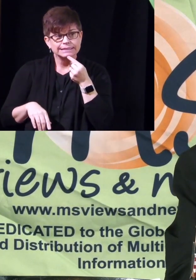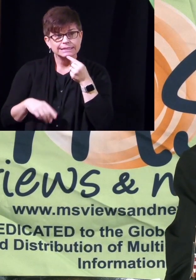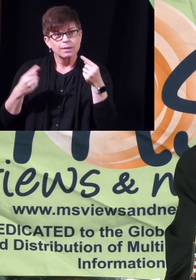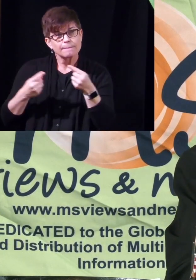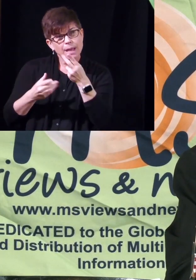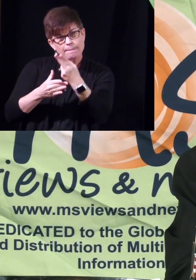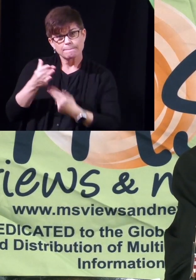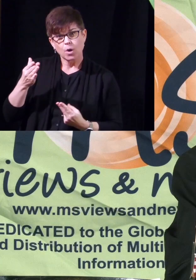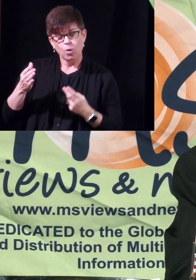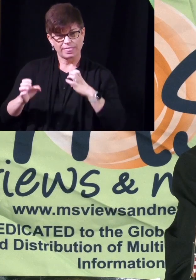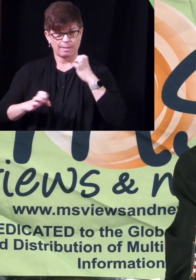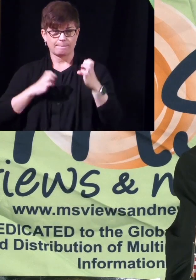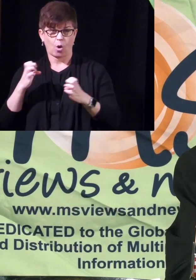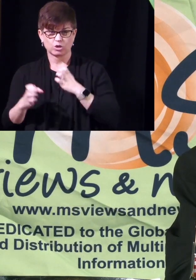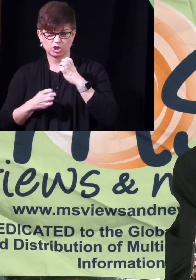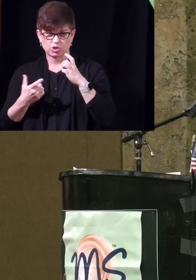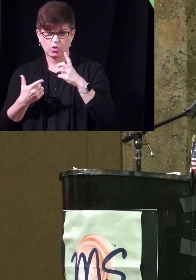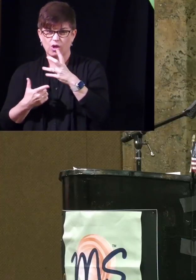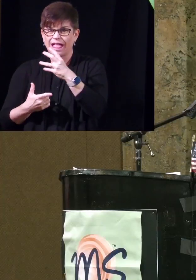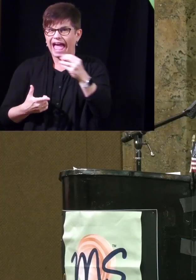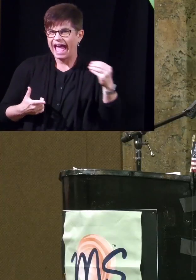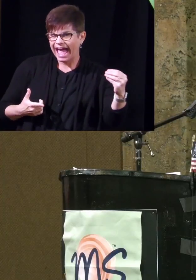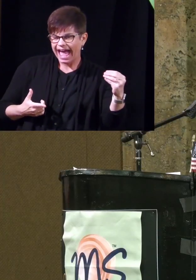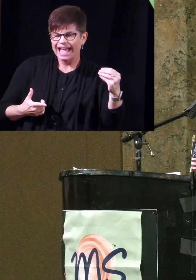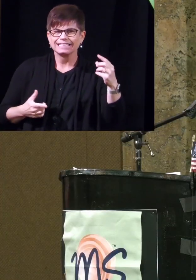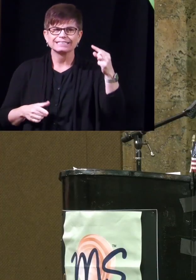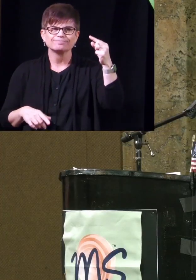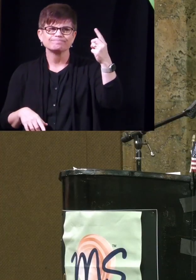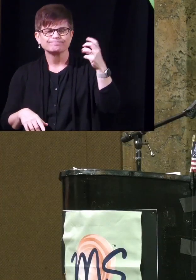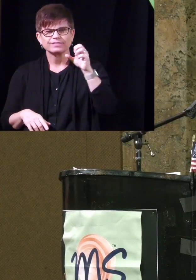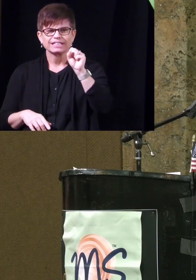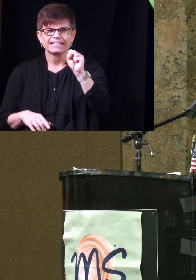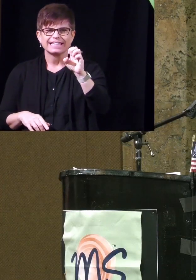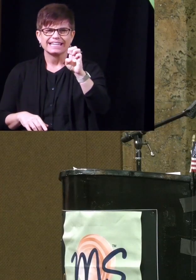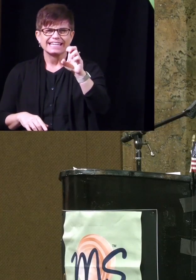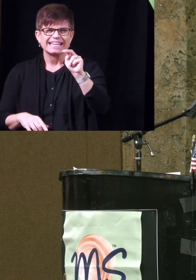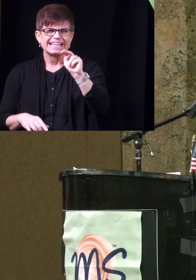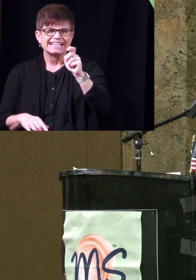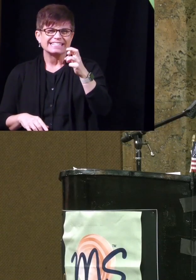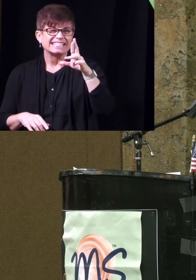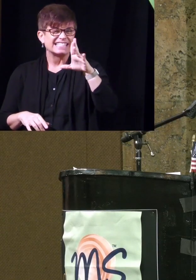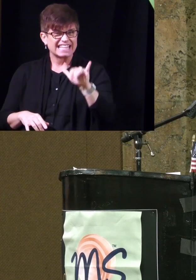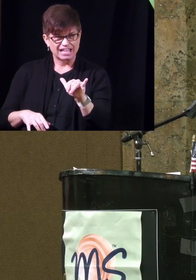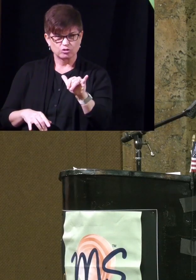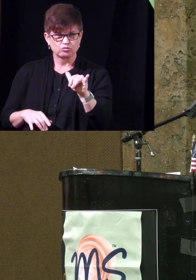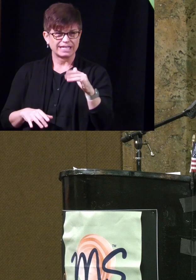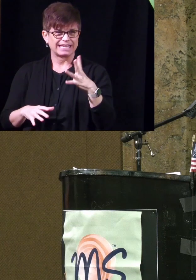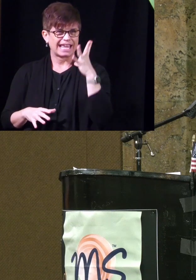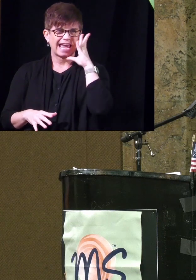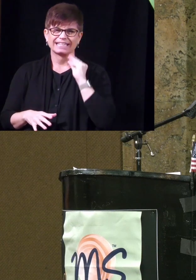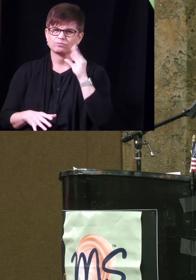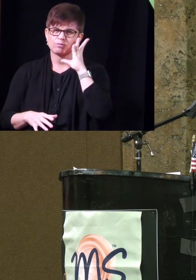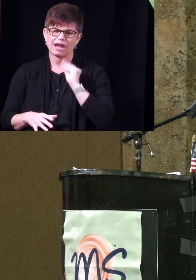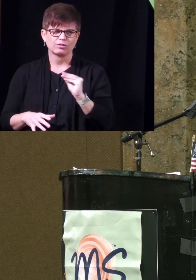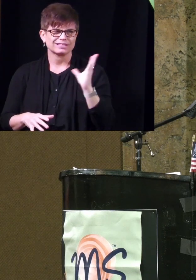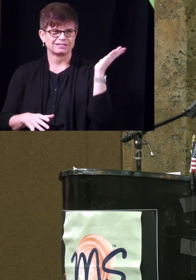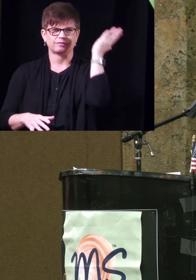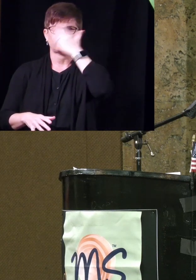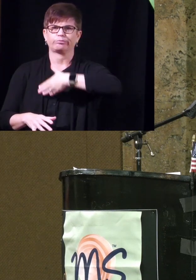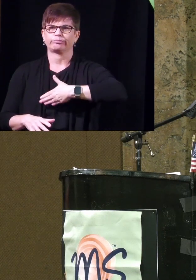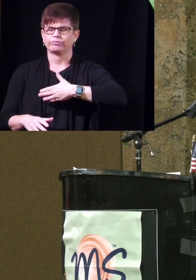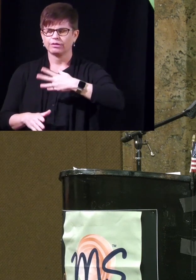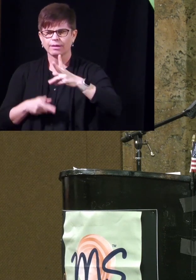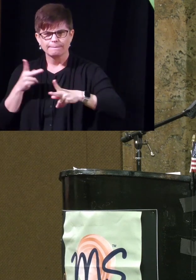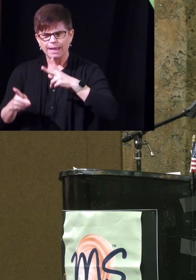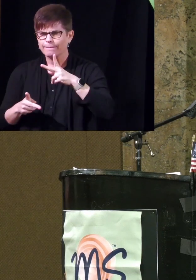both an emotional and a sensory experience. Again, it's invisible sometimes. People can't recognize it. And someone could